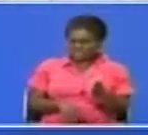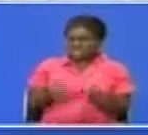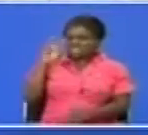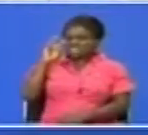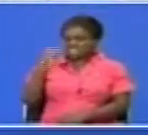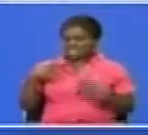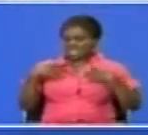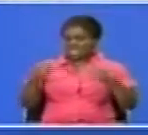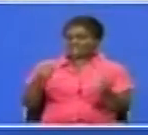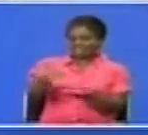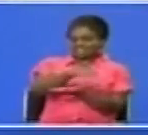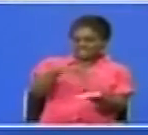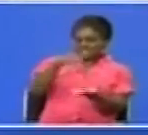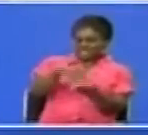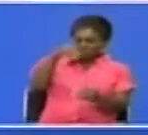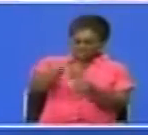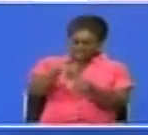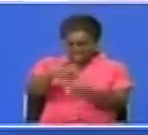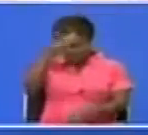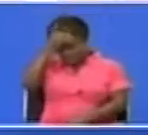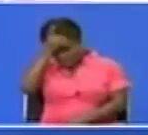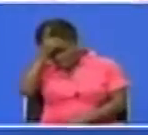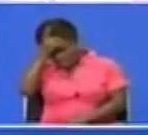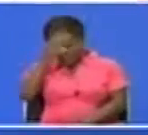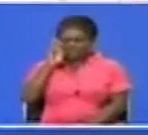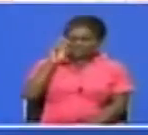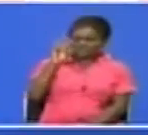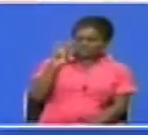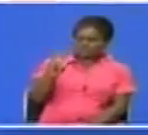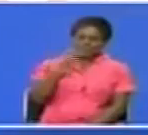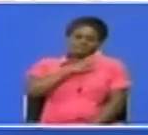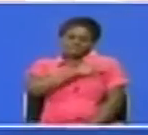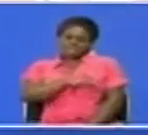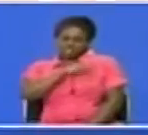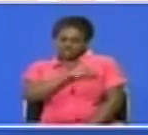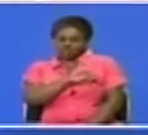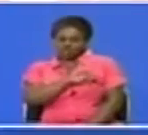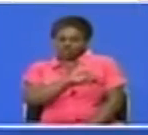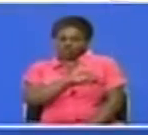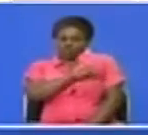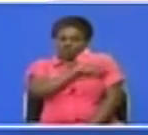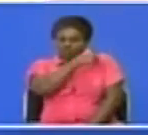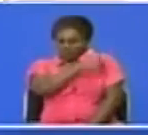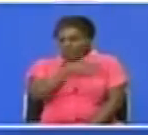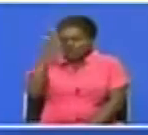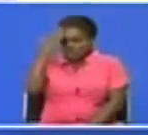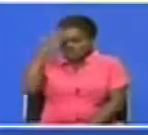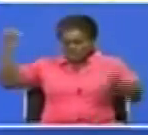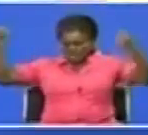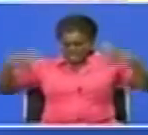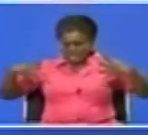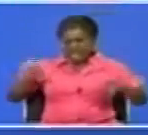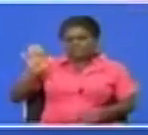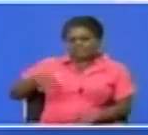at the health centers within the villages. Chesangoch Mission Hospital, that story known too well by